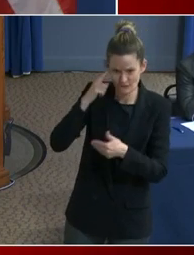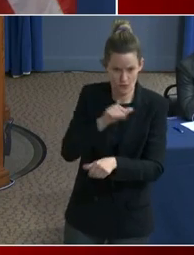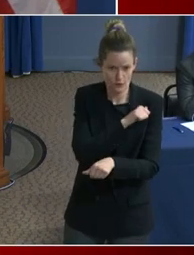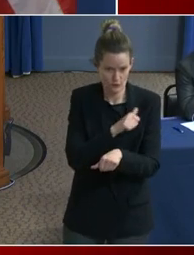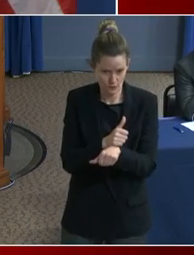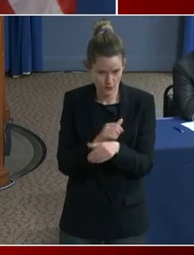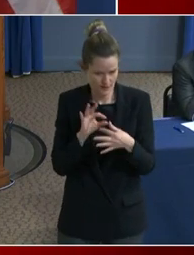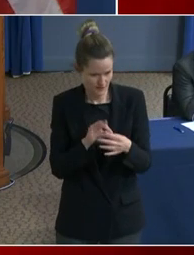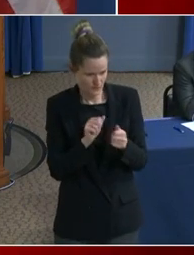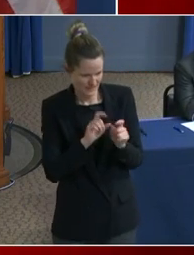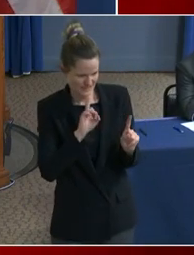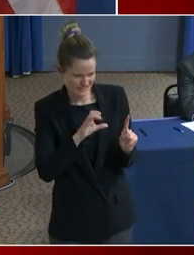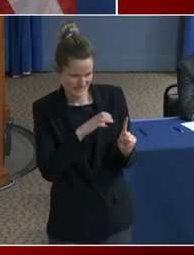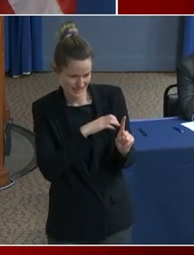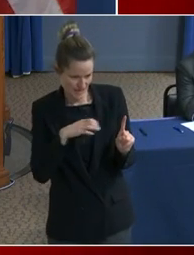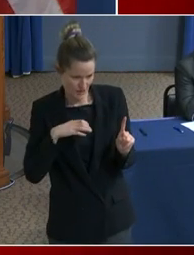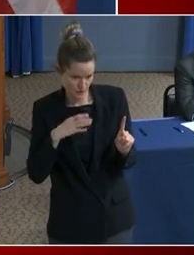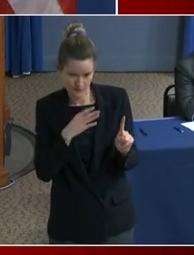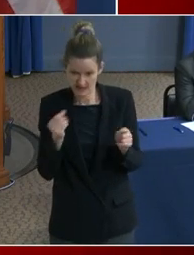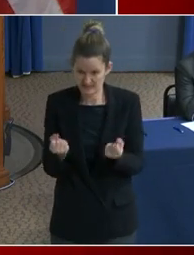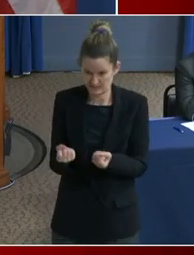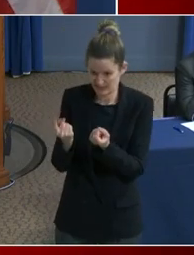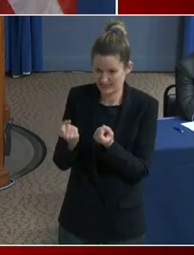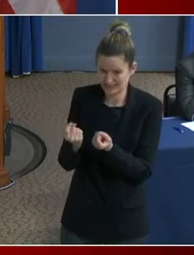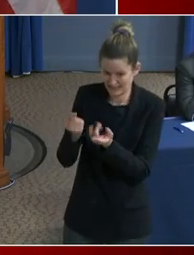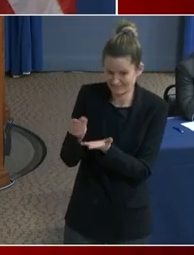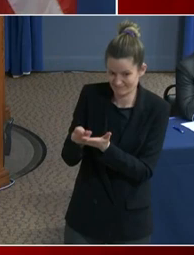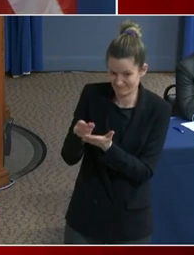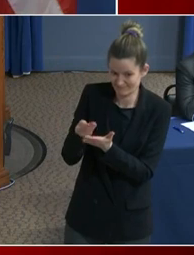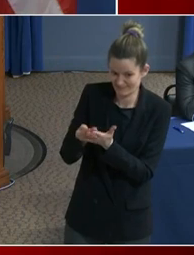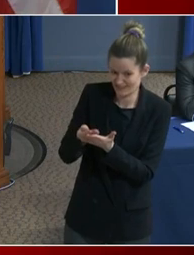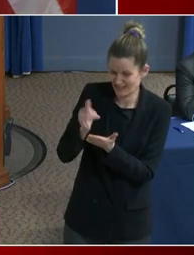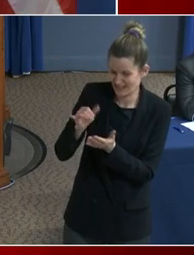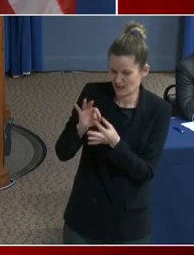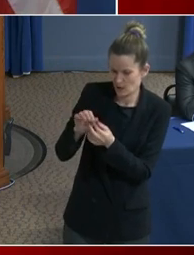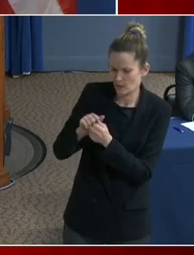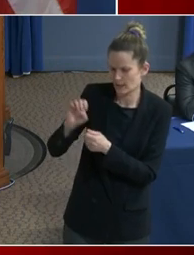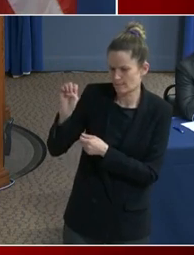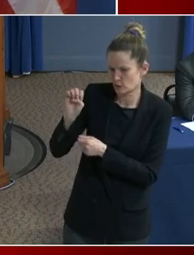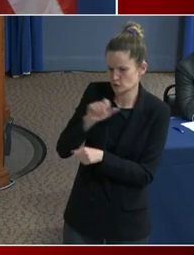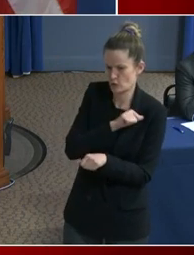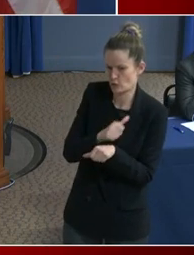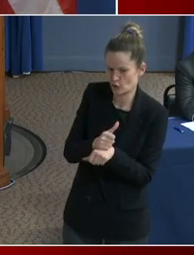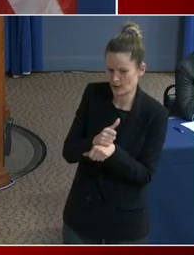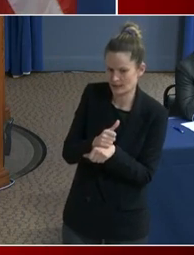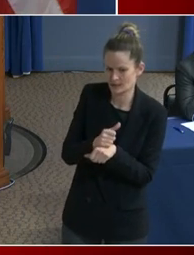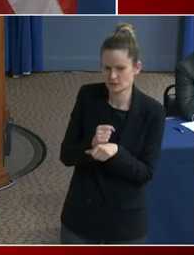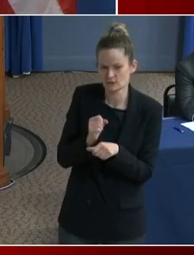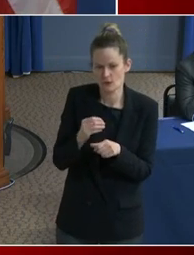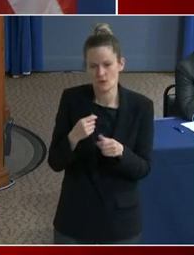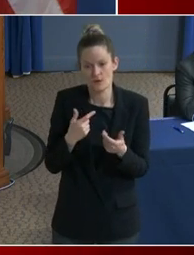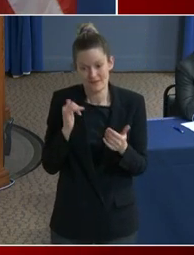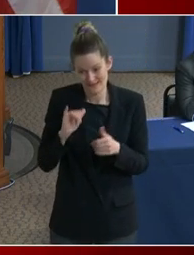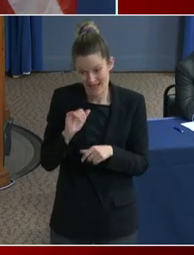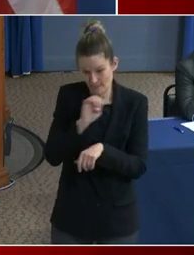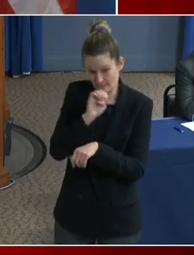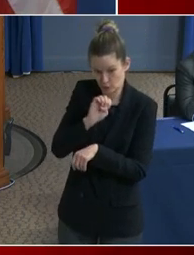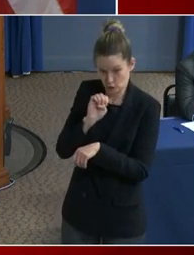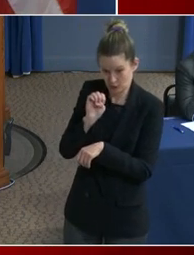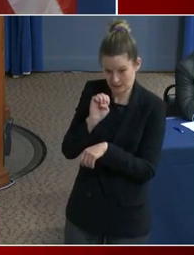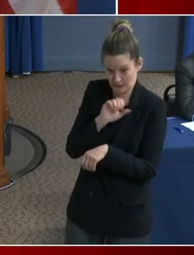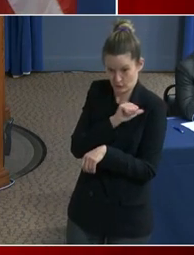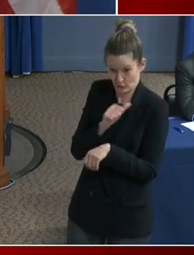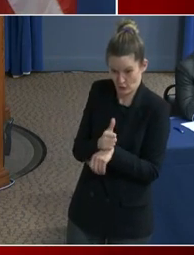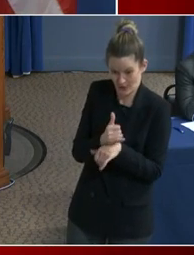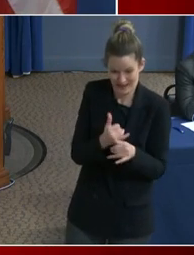purchasing that is in an emergency posture. And that just makes us be able to compete in the